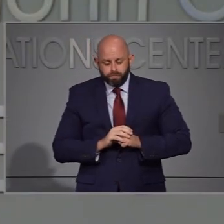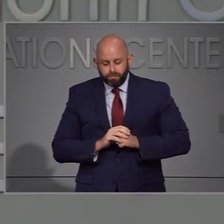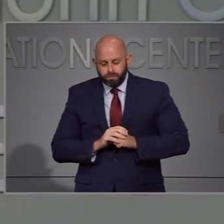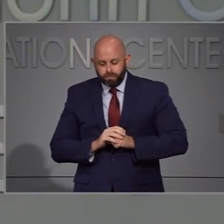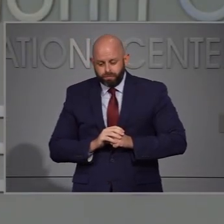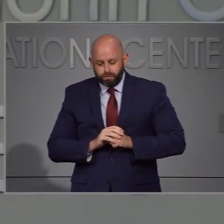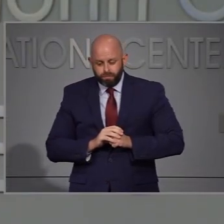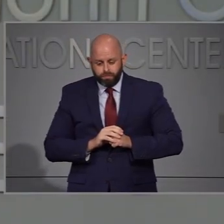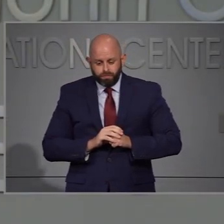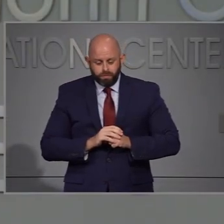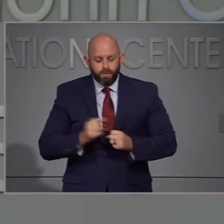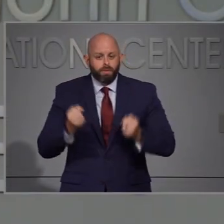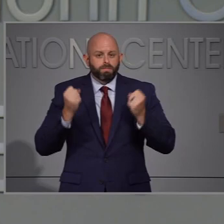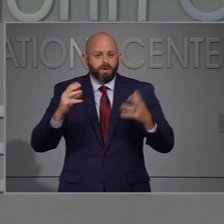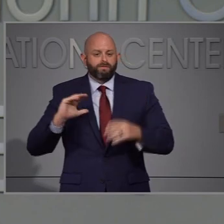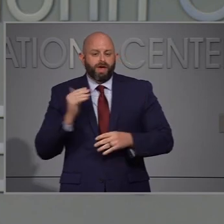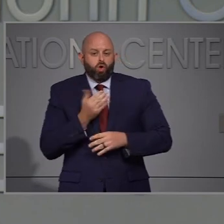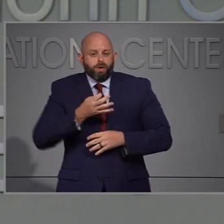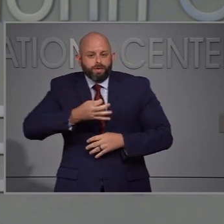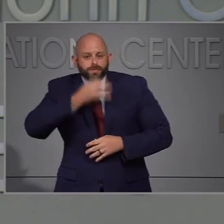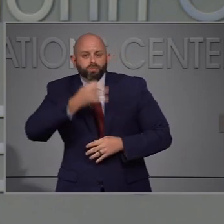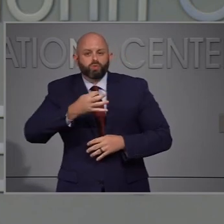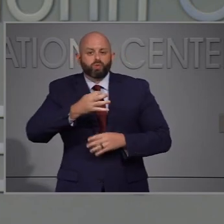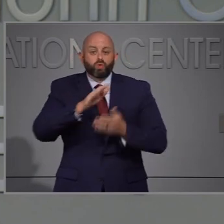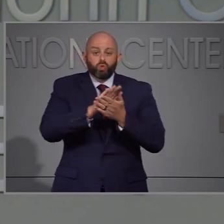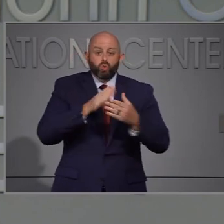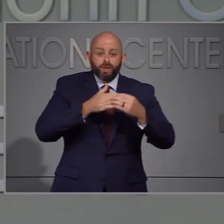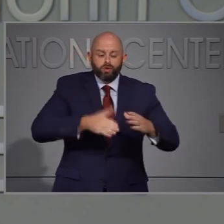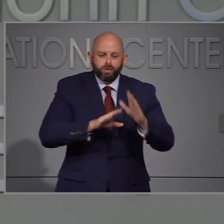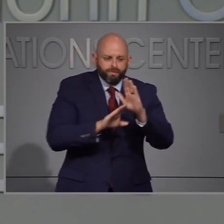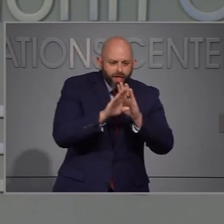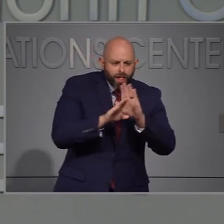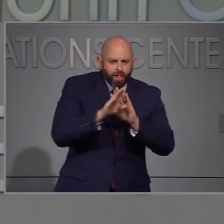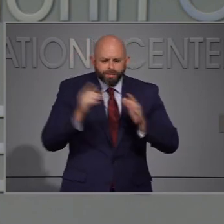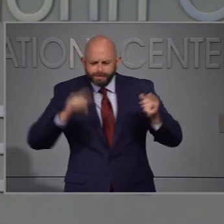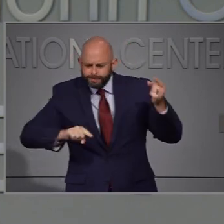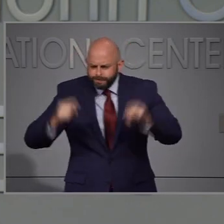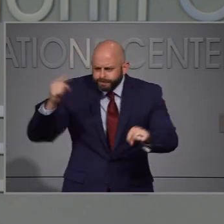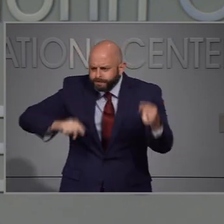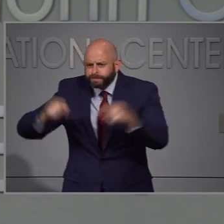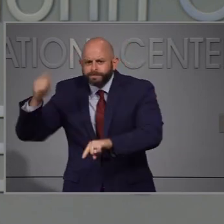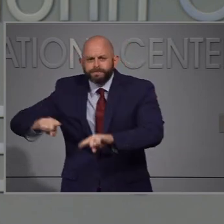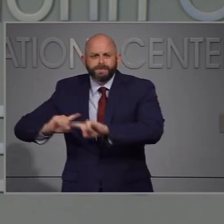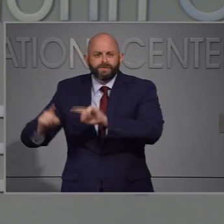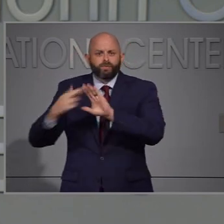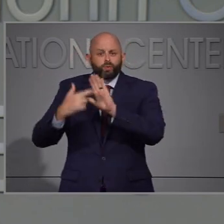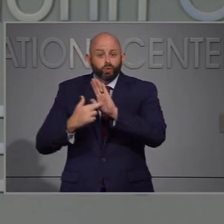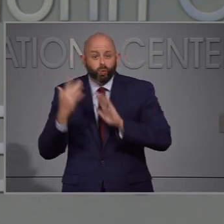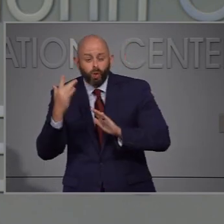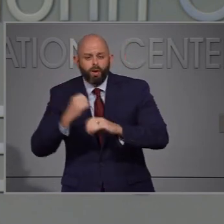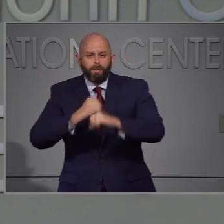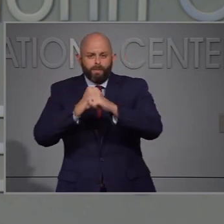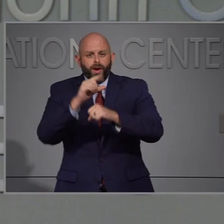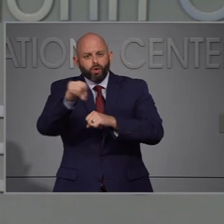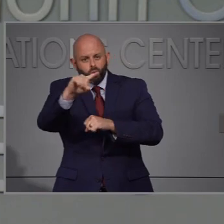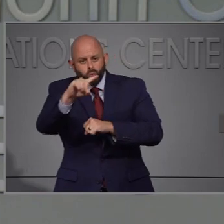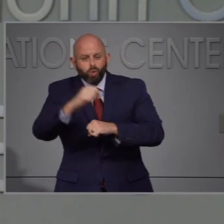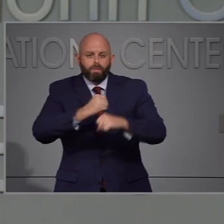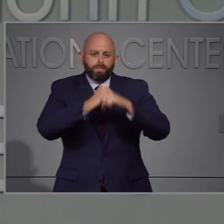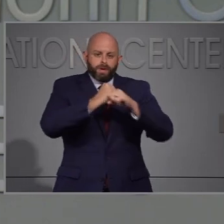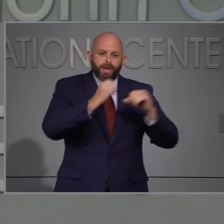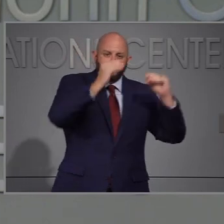developed these safety rules to protect our students and teachers and their families. They've also developed